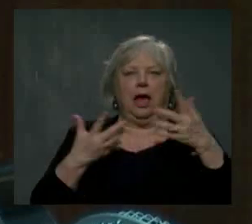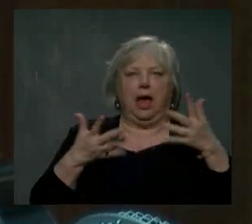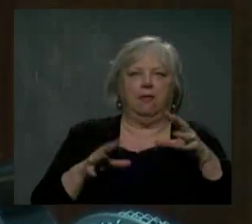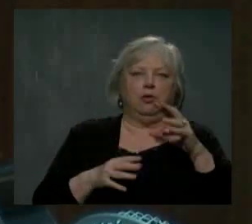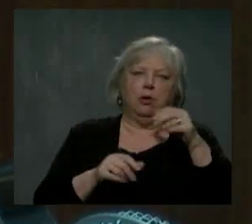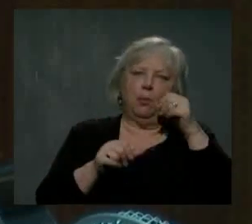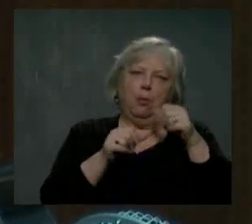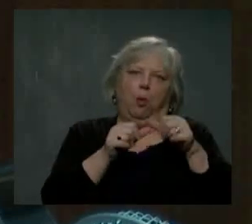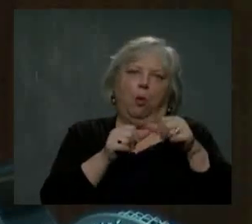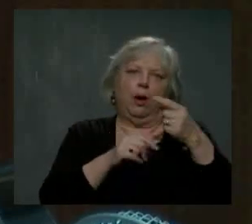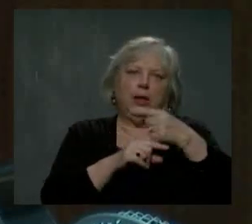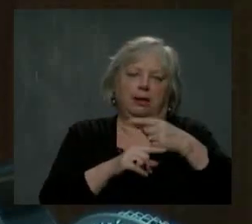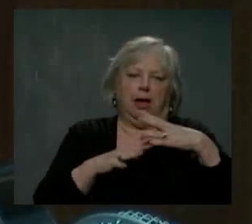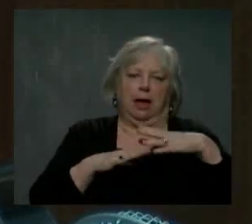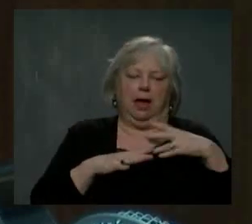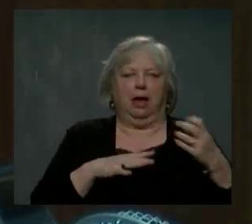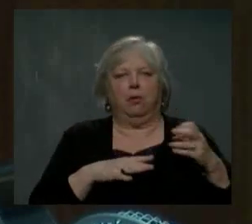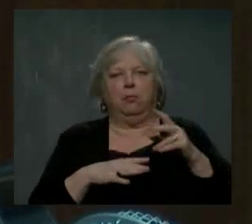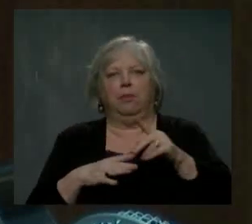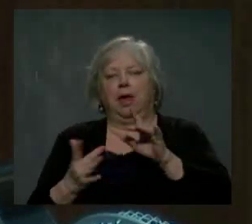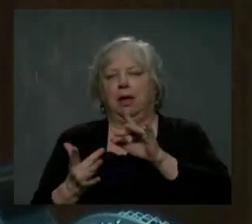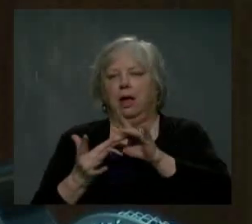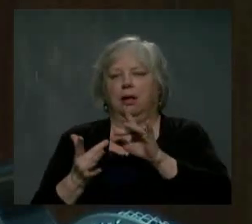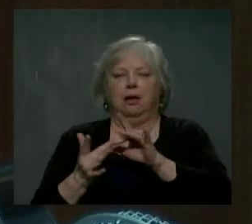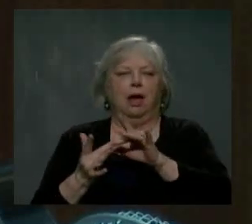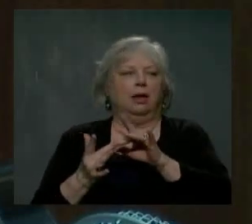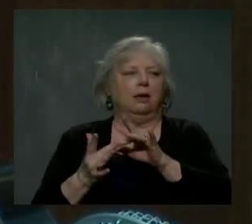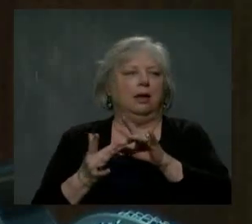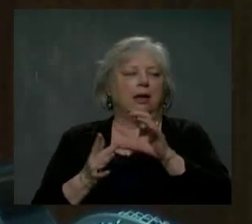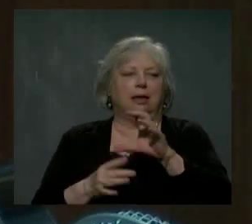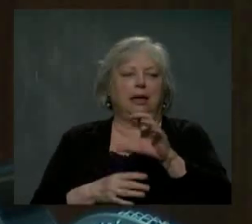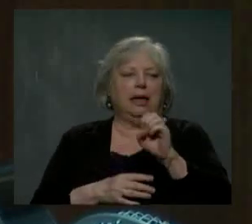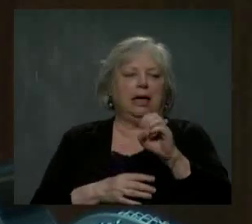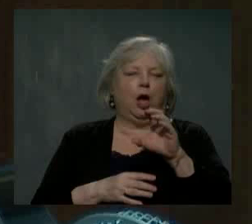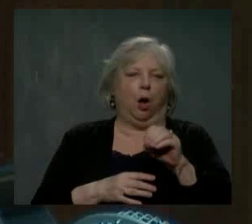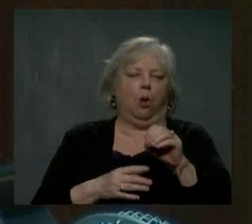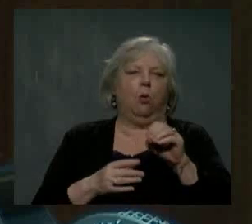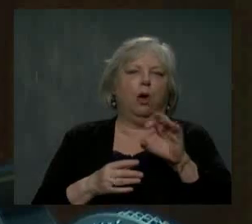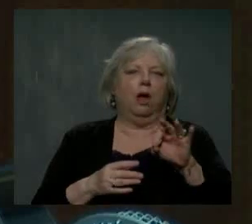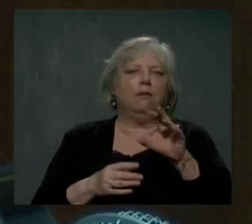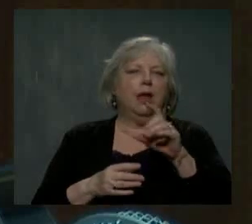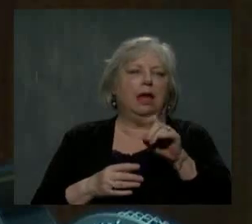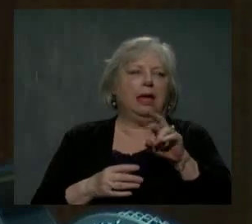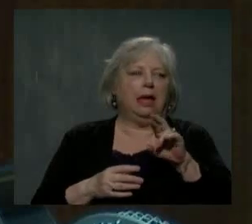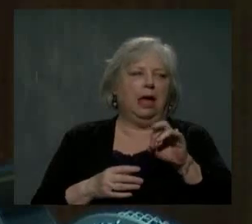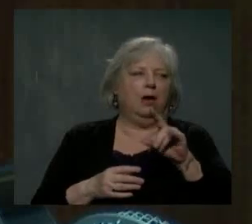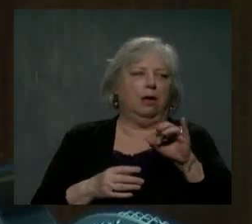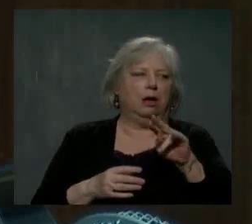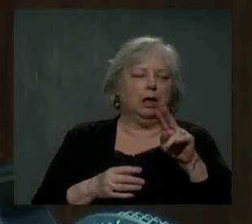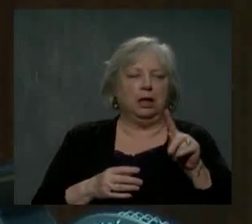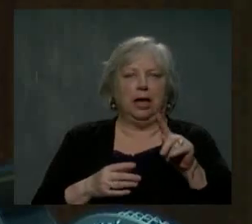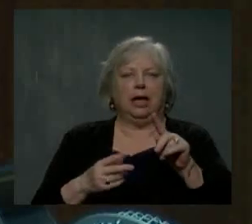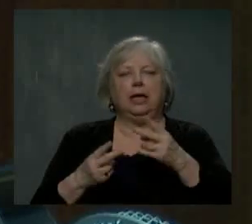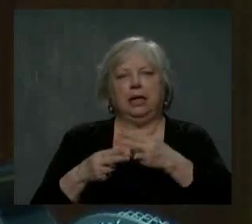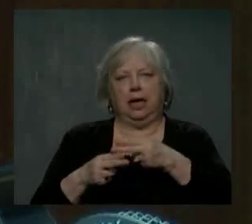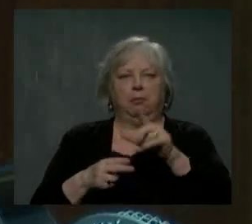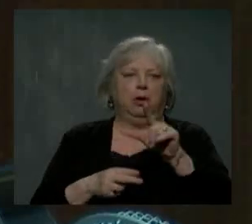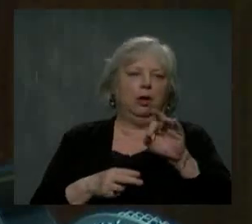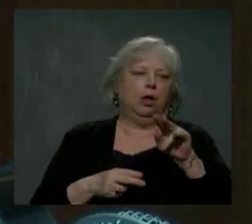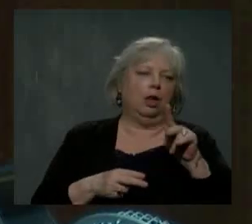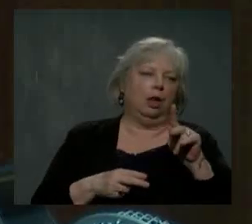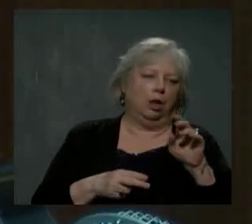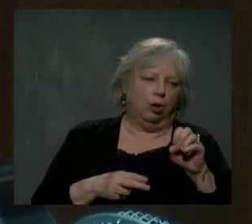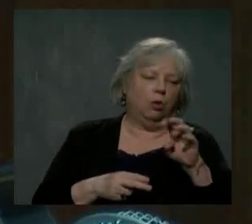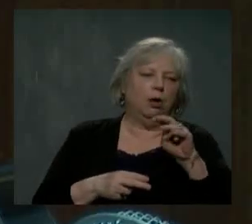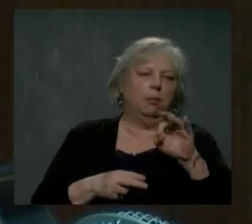I contacted the CEO of CareLink, Mr. Luke Mattingly, and we met there, and he took me on a tour, and I